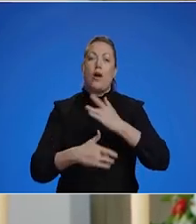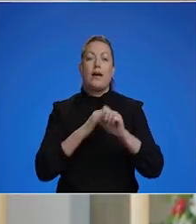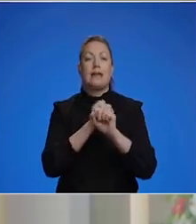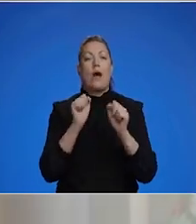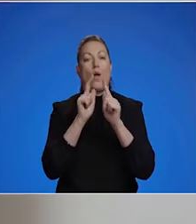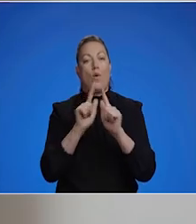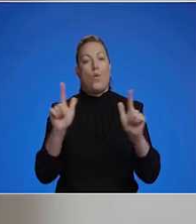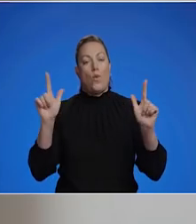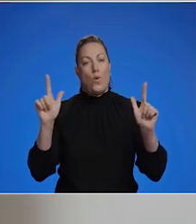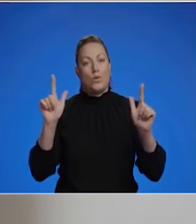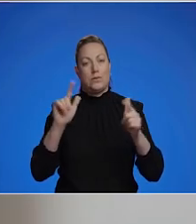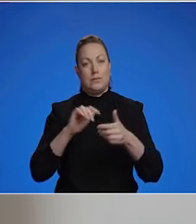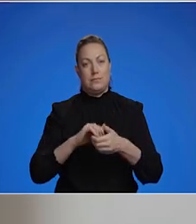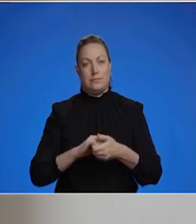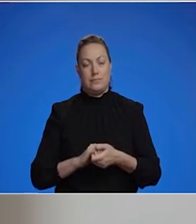our Lord. Amen.